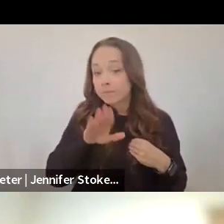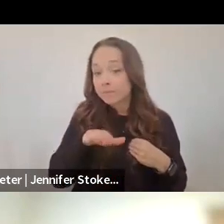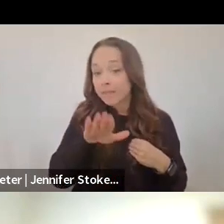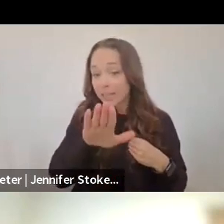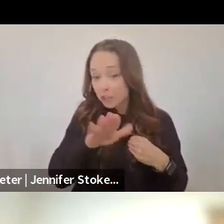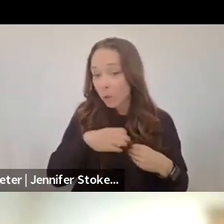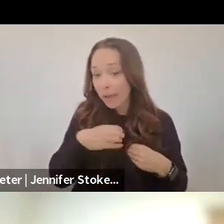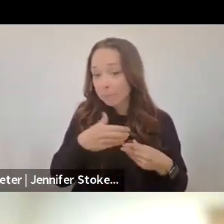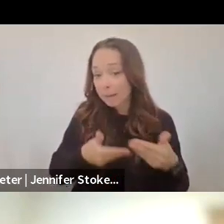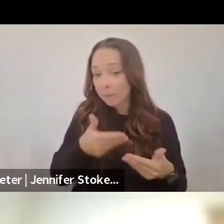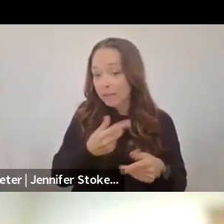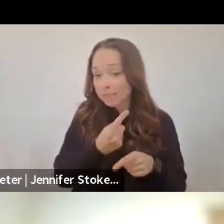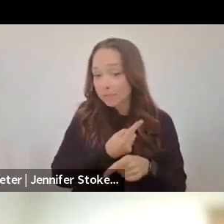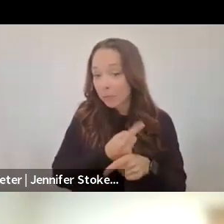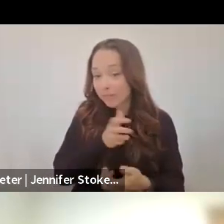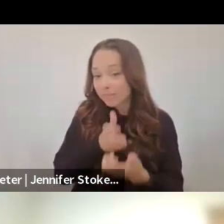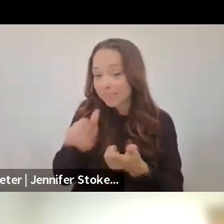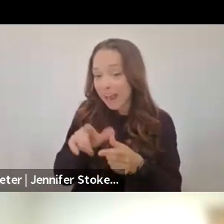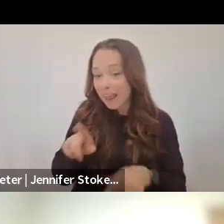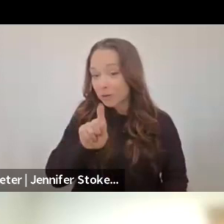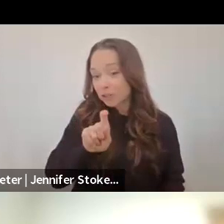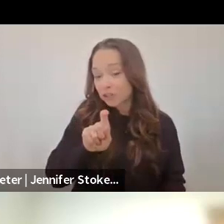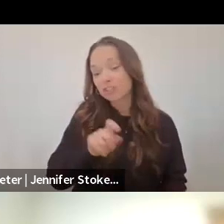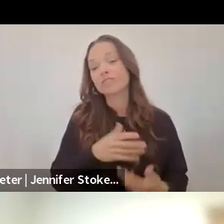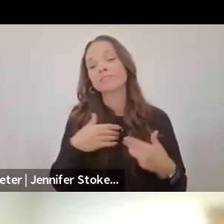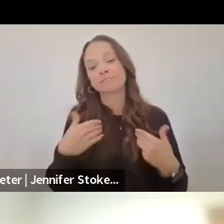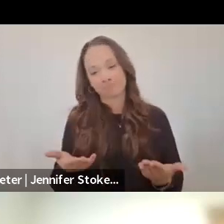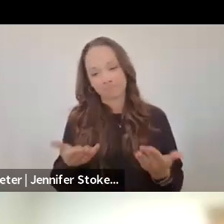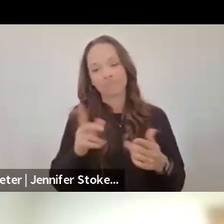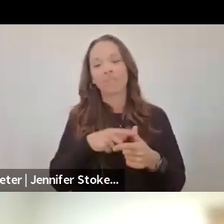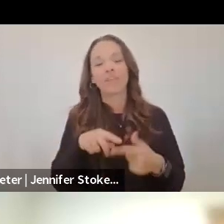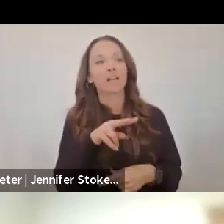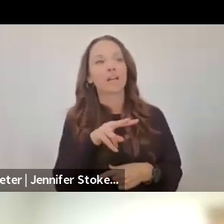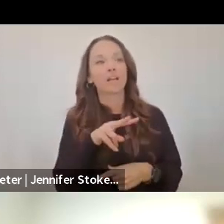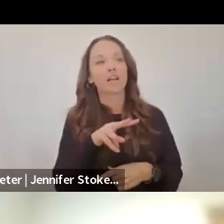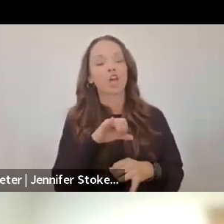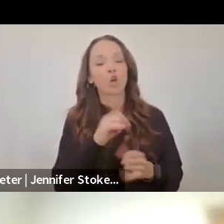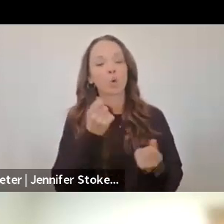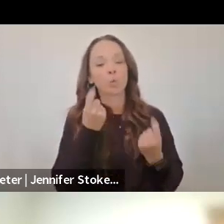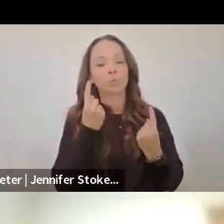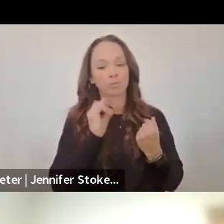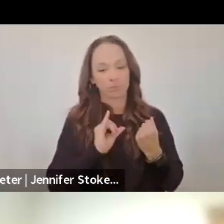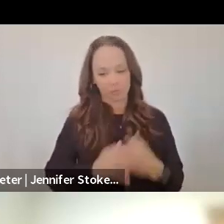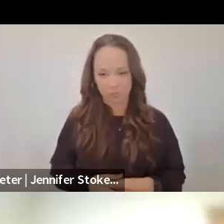process linguistically accessible to in multiple languages? And then you get that blank stare and then the light bulb goes off.